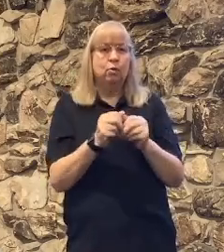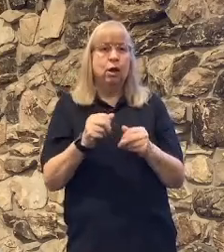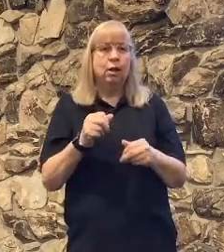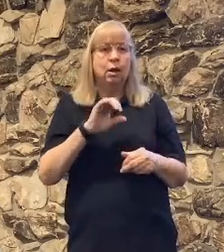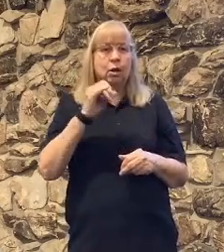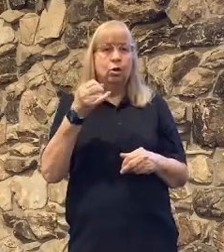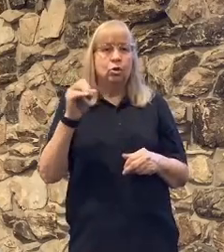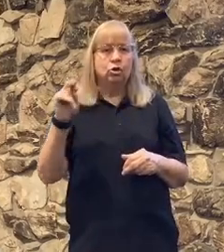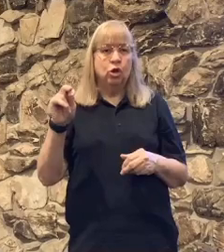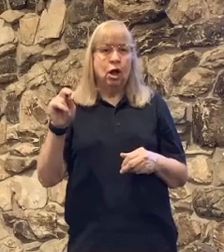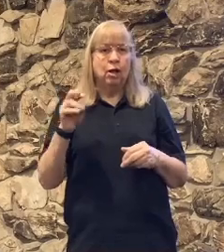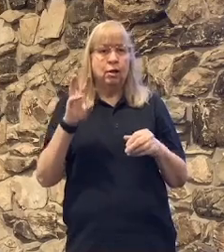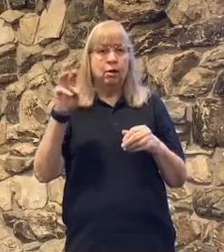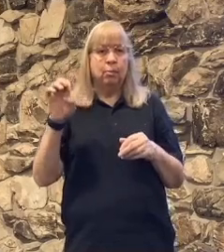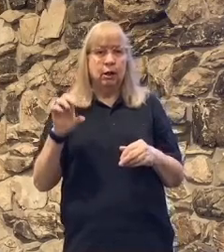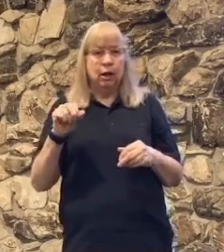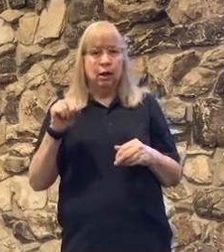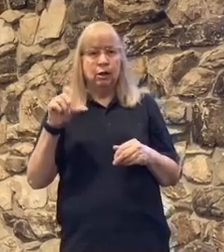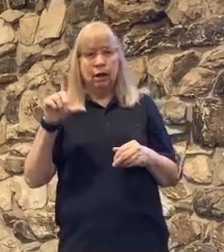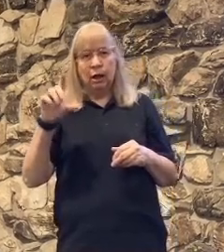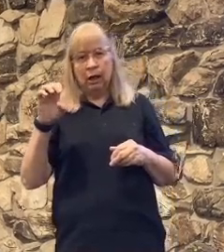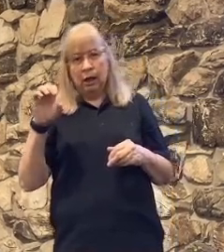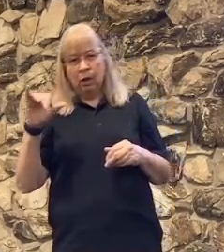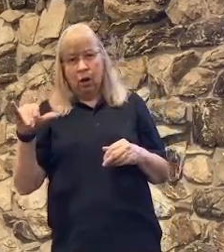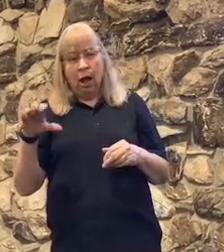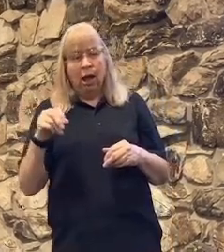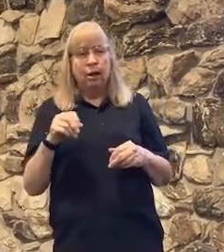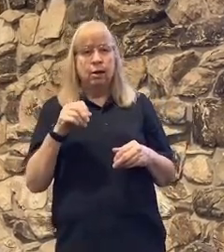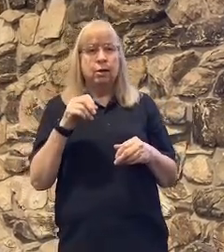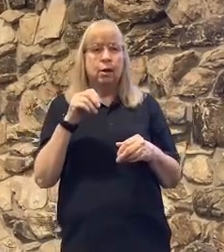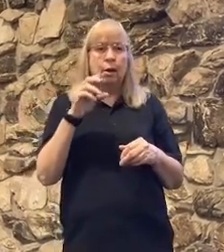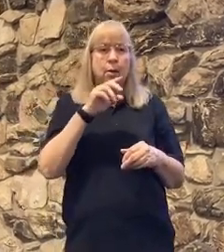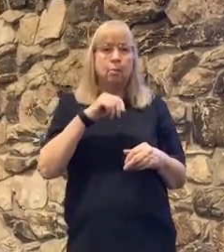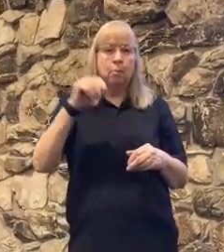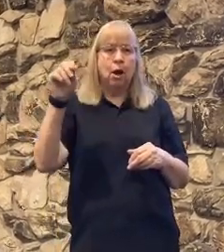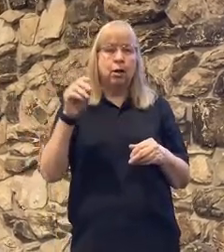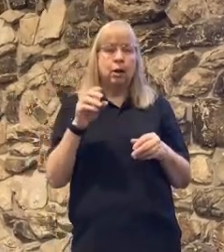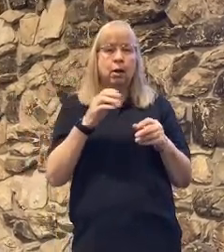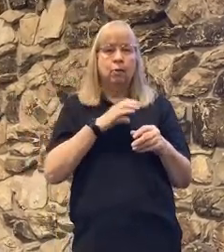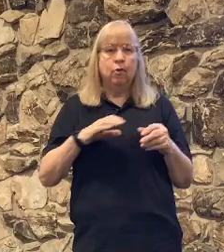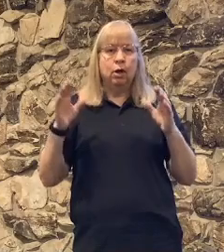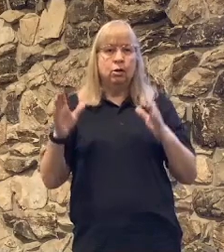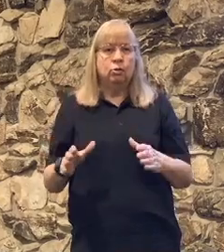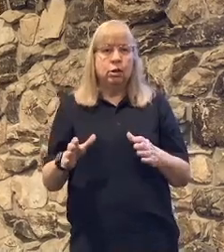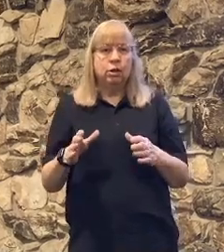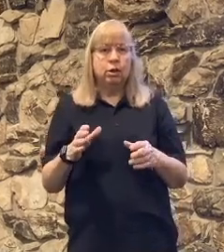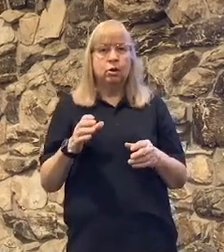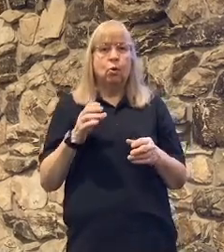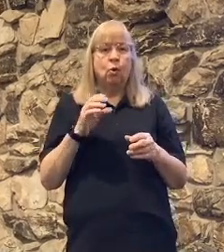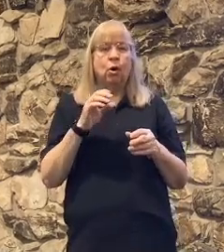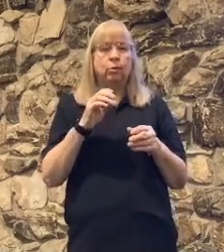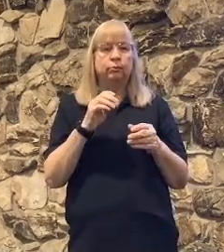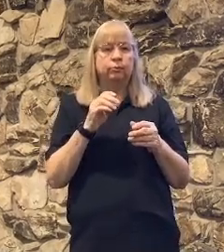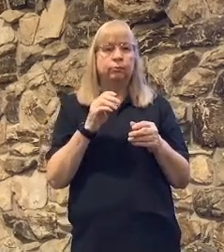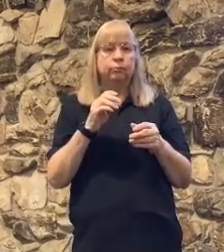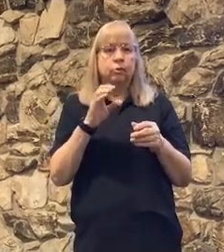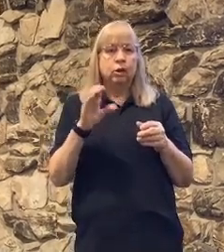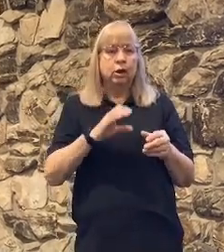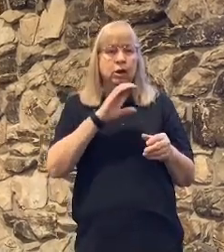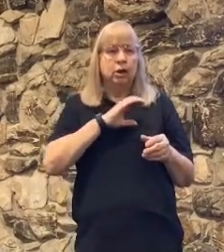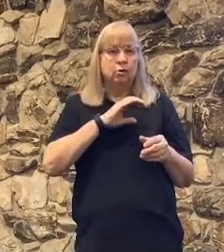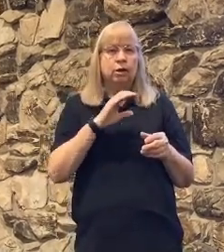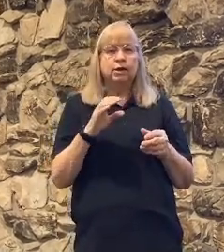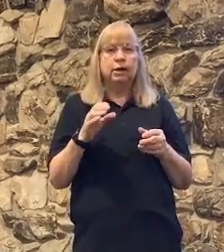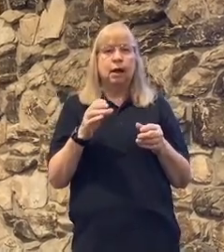Wesley on the marks of a Christian. And the second mark of a Christian, or a mark of a Methodist, characteristic of a Methodist